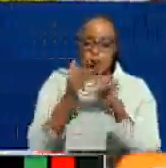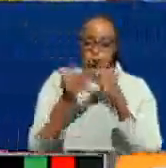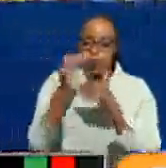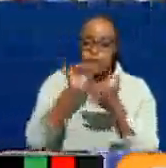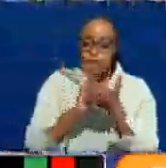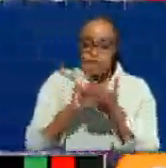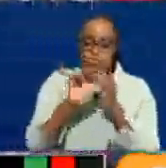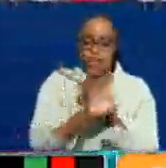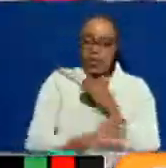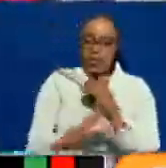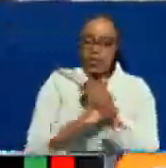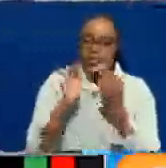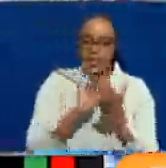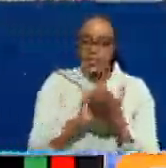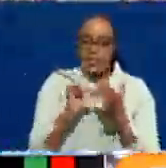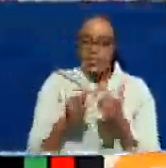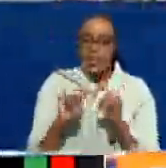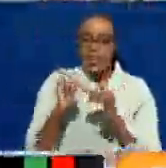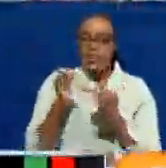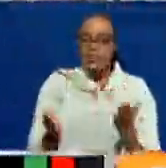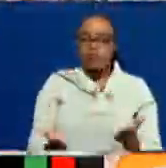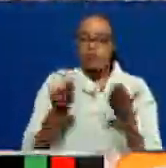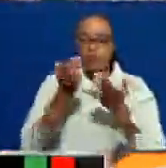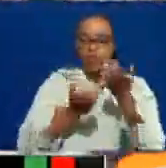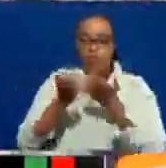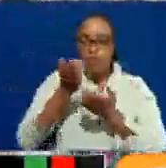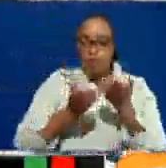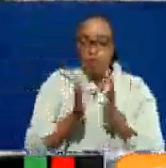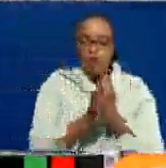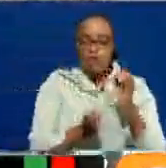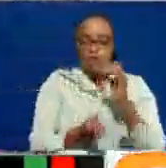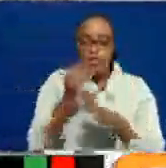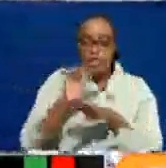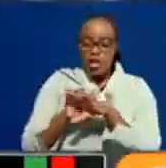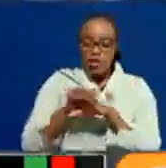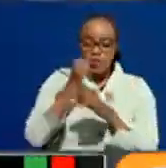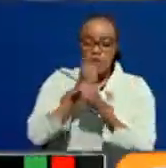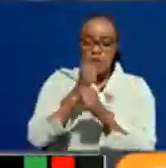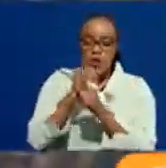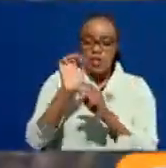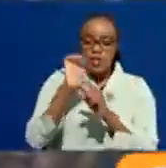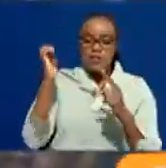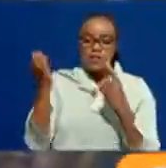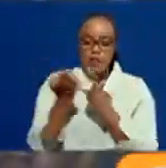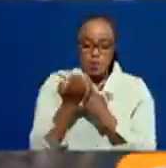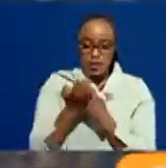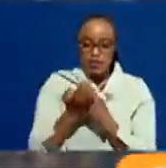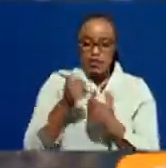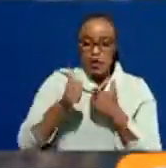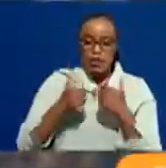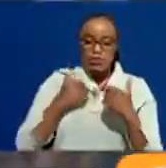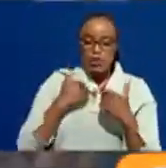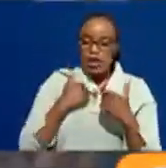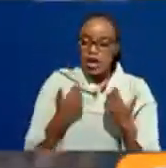was Herculean. Try to fix this economy and create a good working environment where we